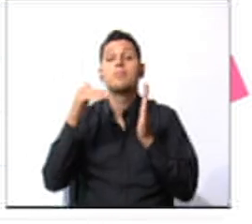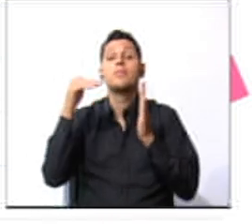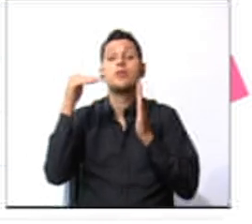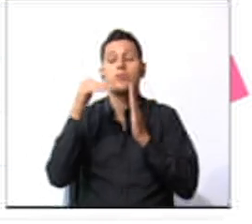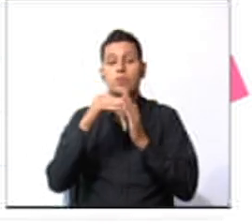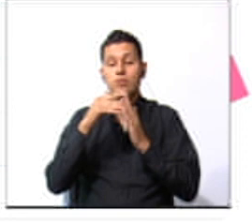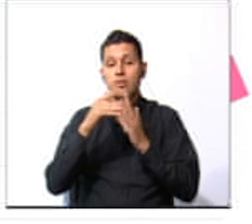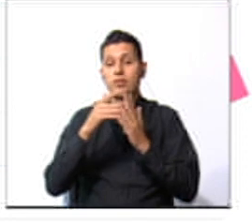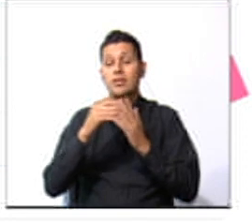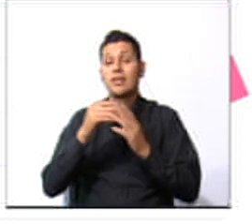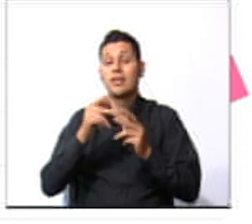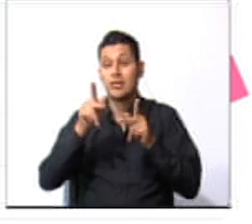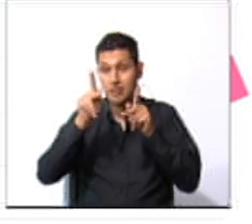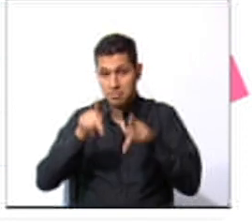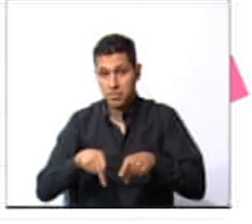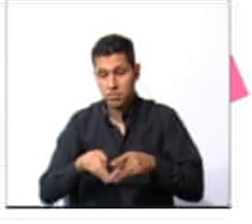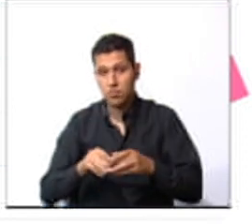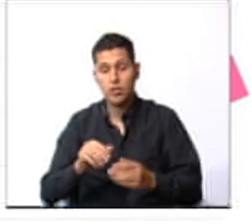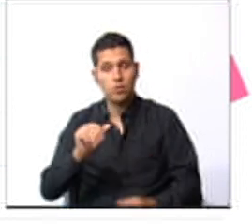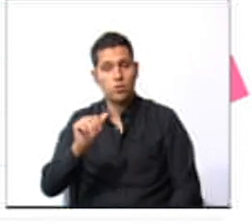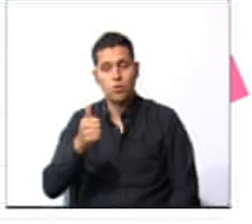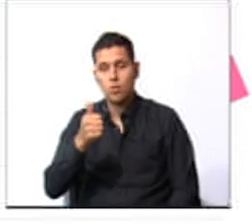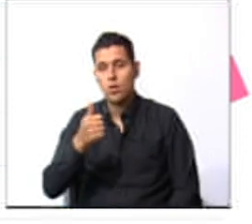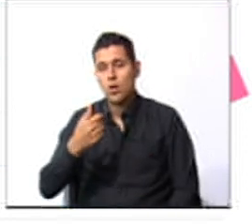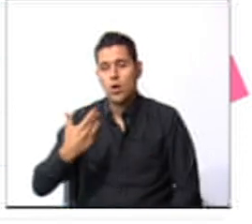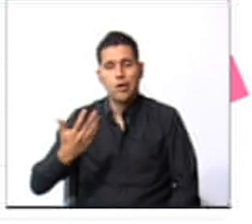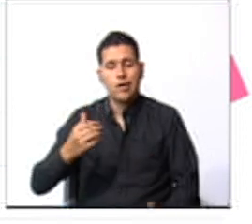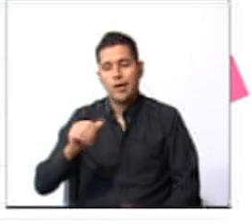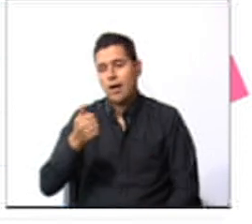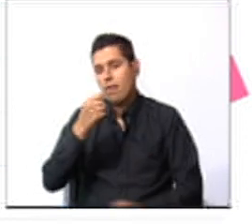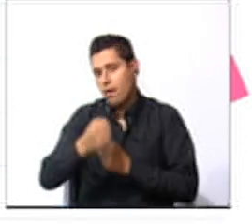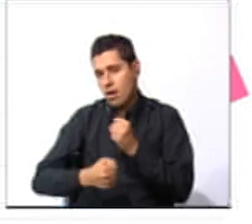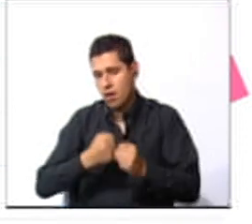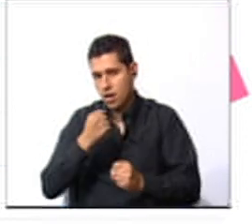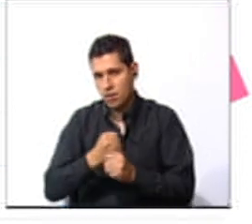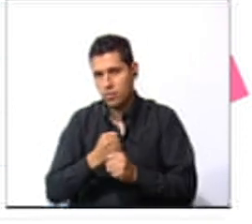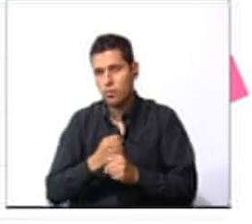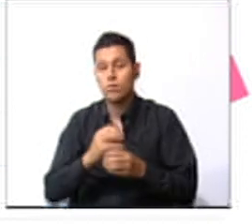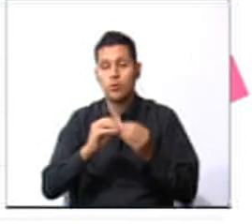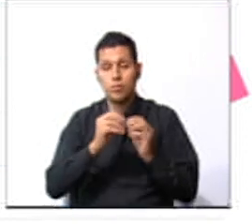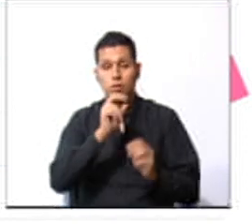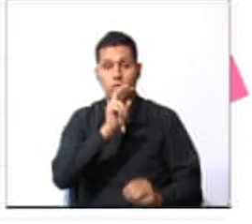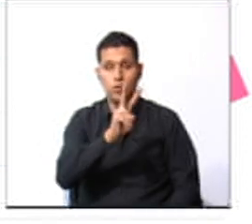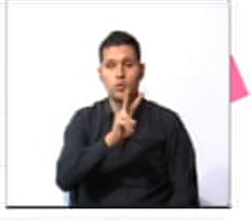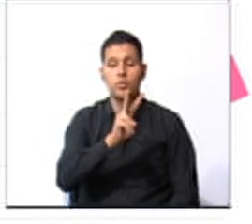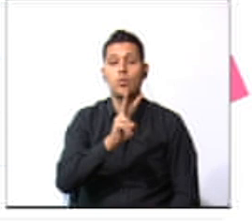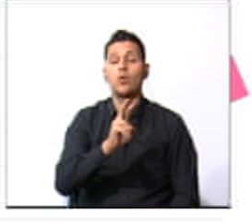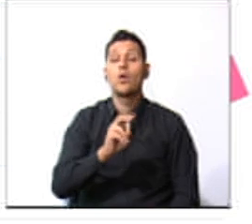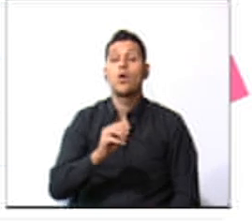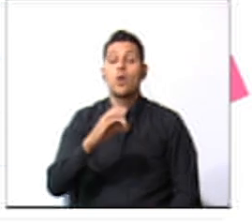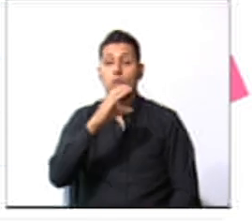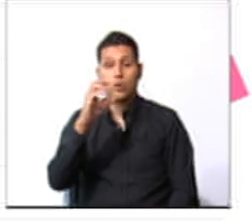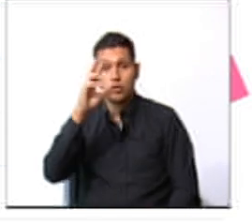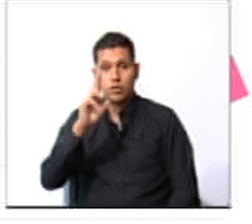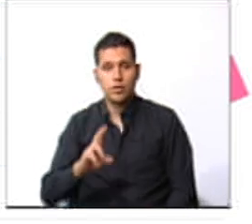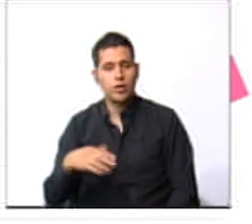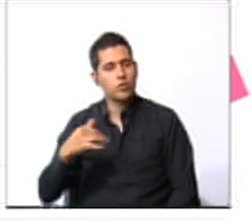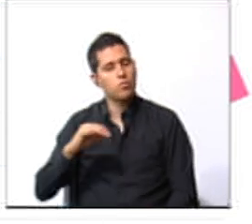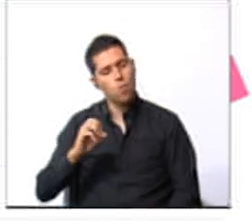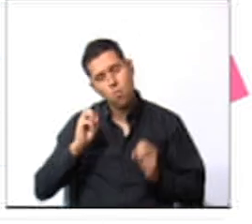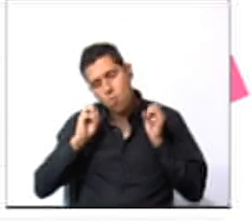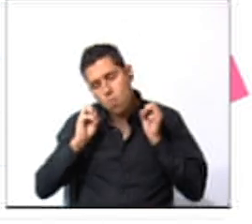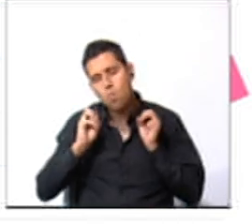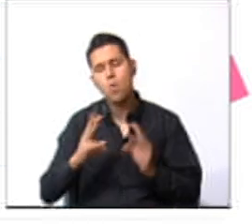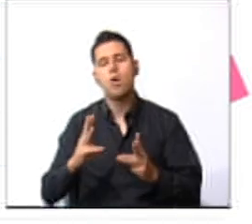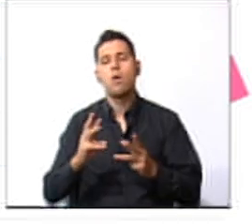every year. Number two, Costa Rica has an extraordinary richness in flora and fauna.